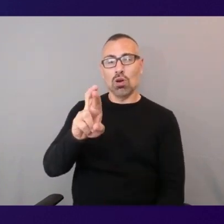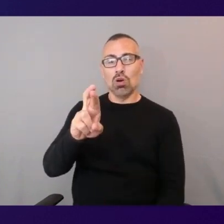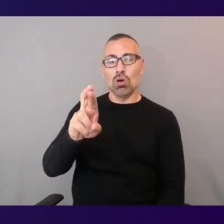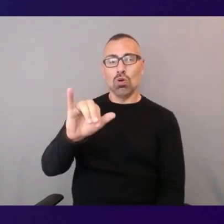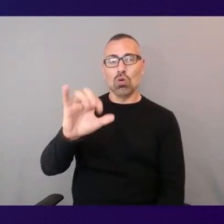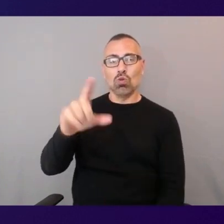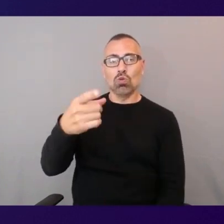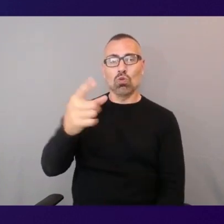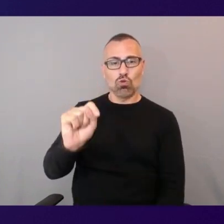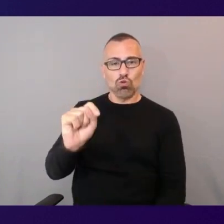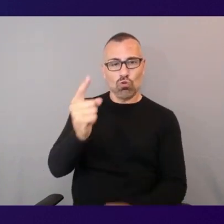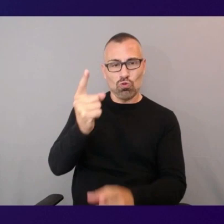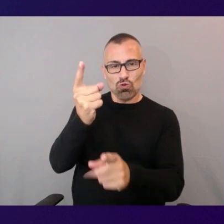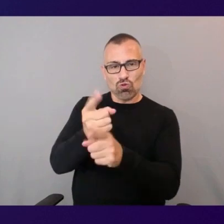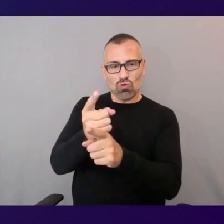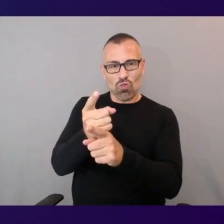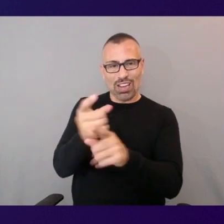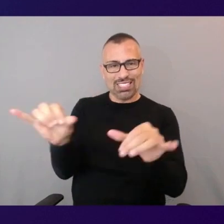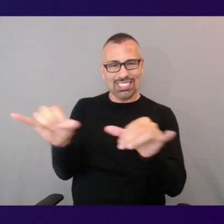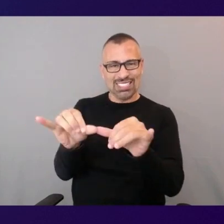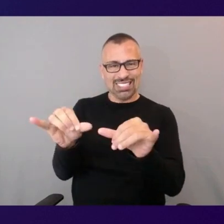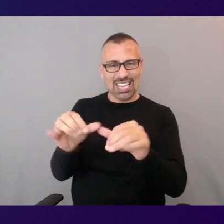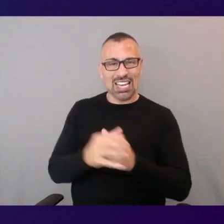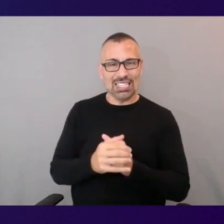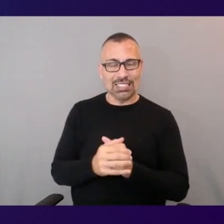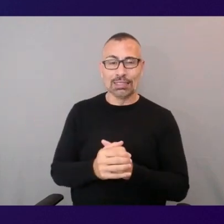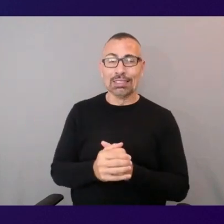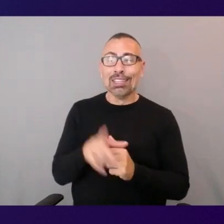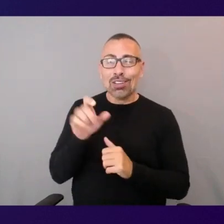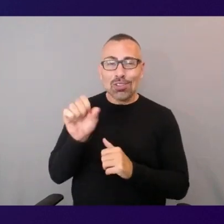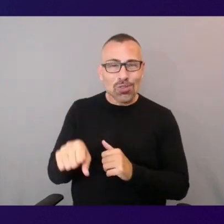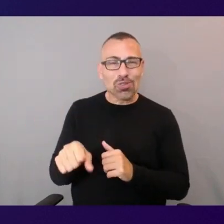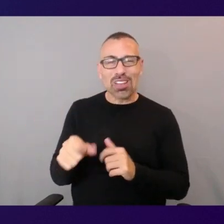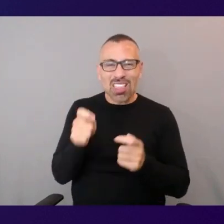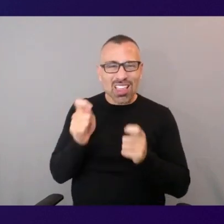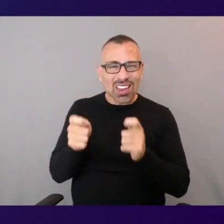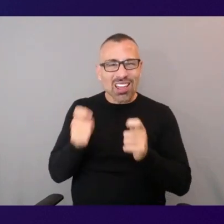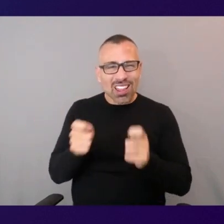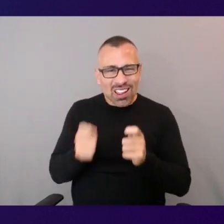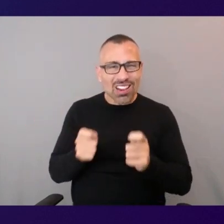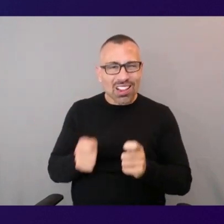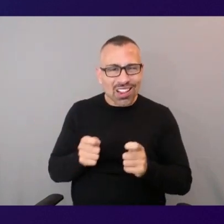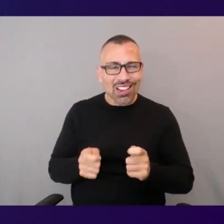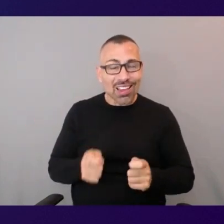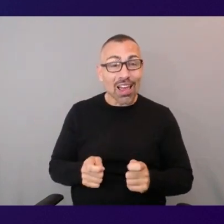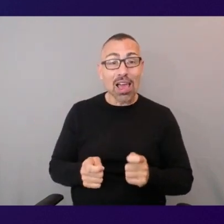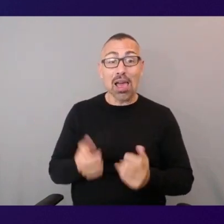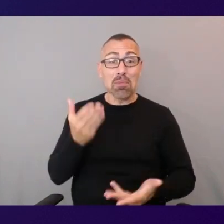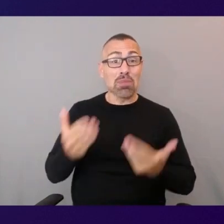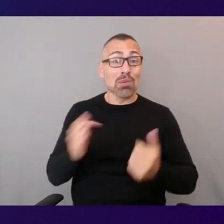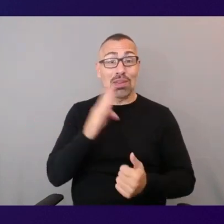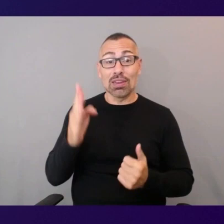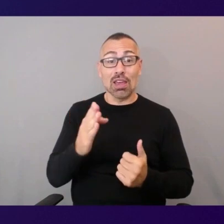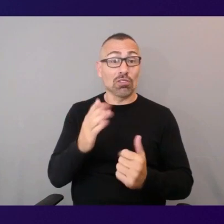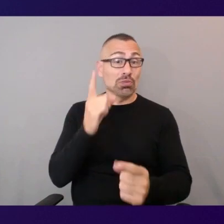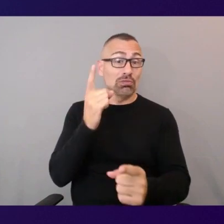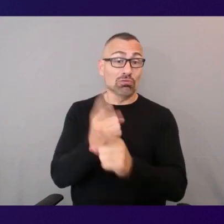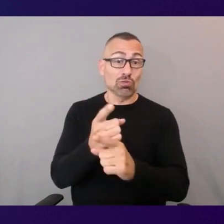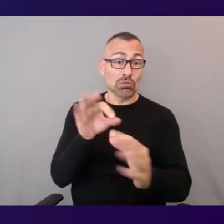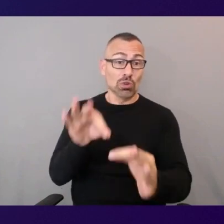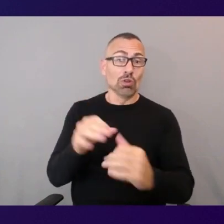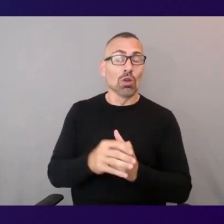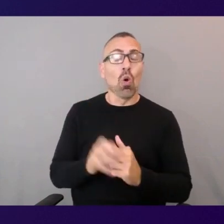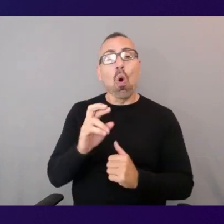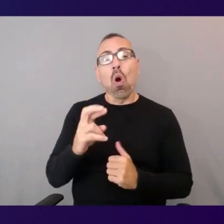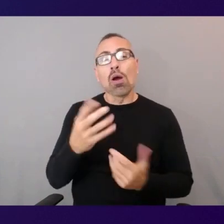maybe never get it right. Yeah. Or you can err on the side of, well, I'd rather that instance be a little bit bigger just in